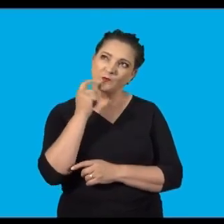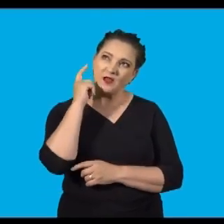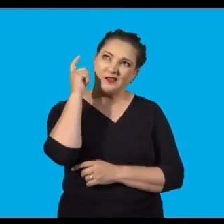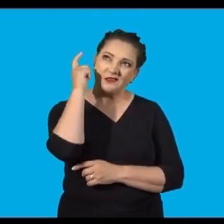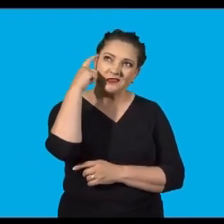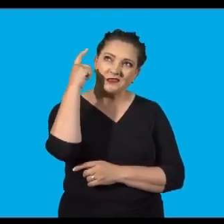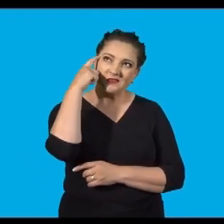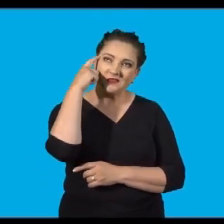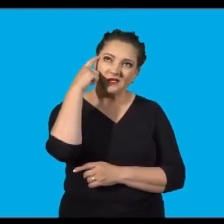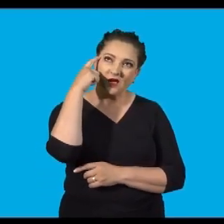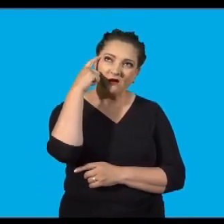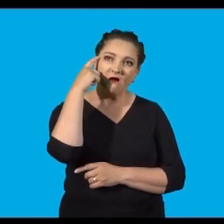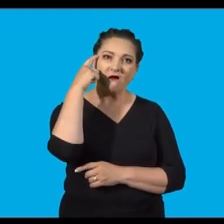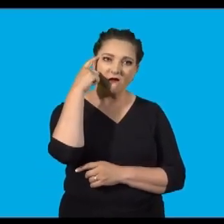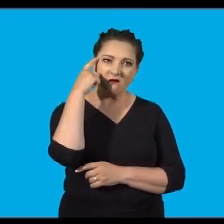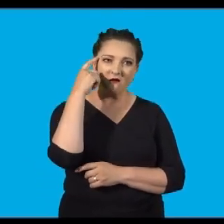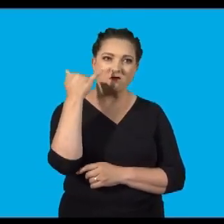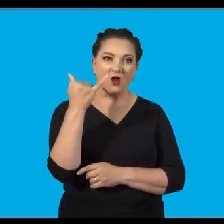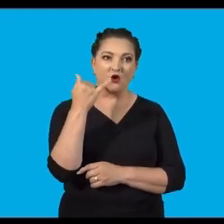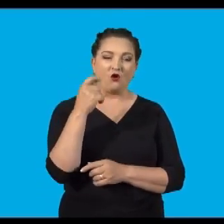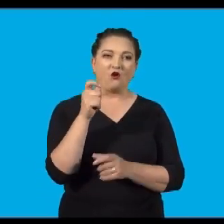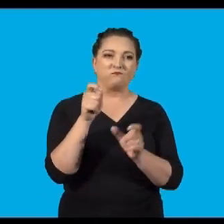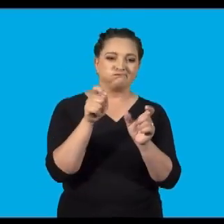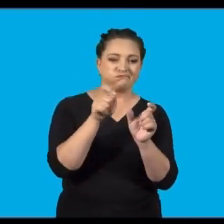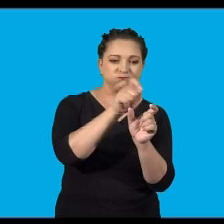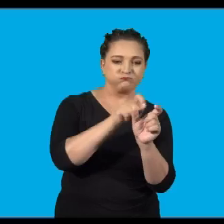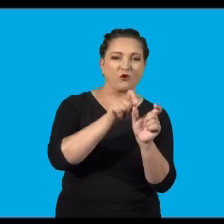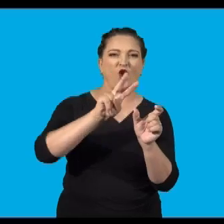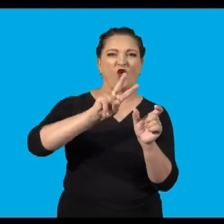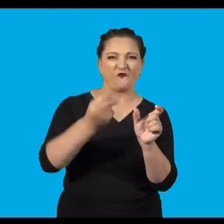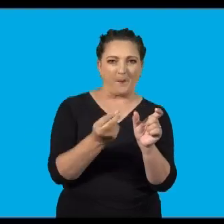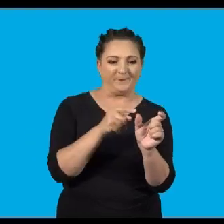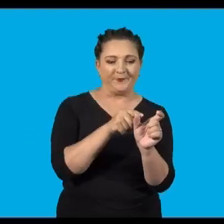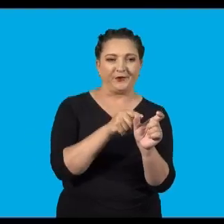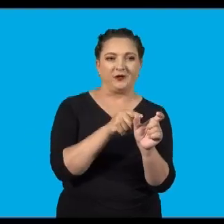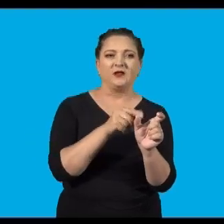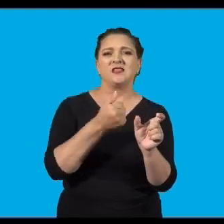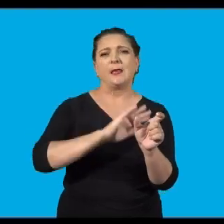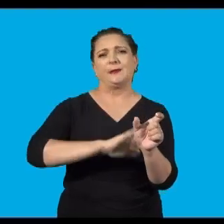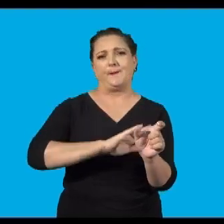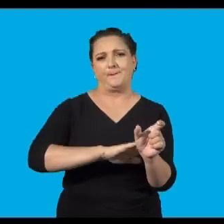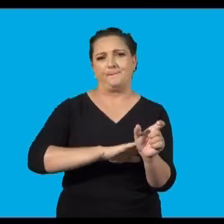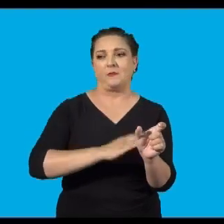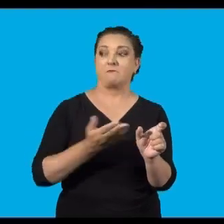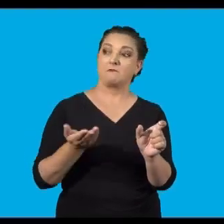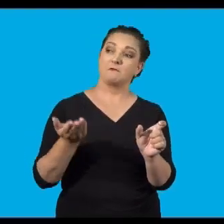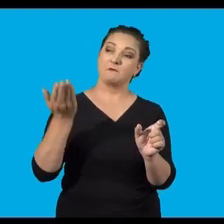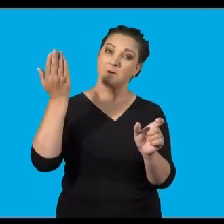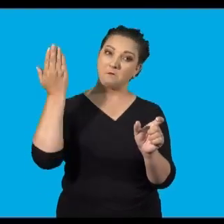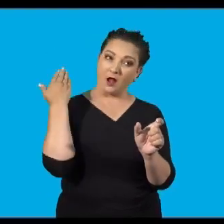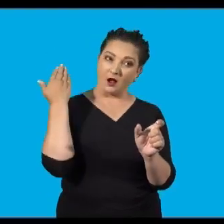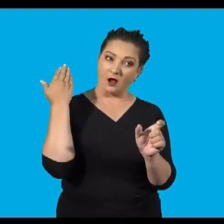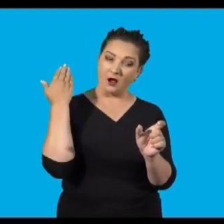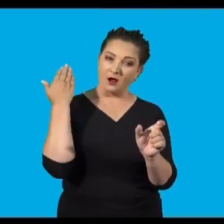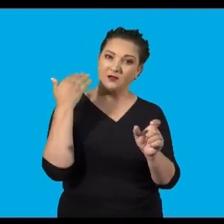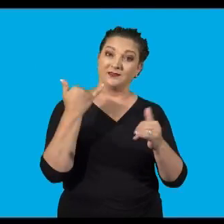You first circle the word, your verb in the sentence. And remember, you're going to apply your space of time. It is past tense,